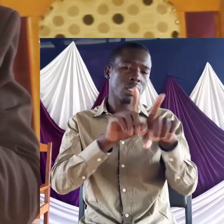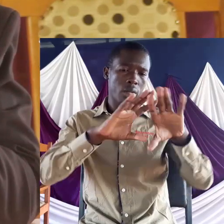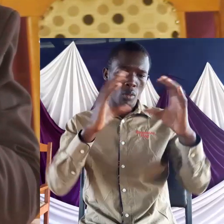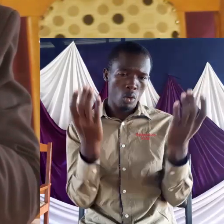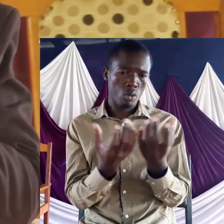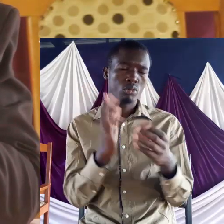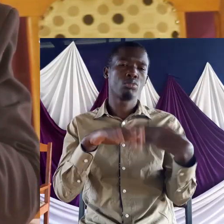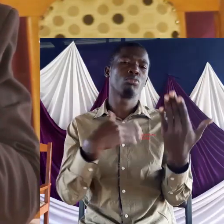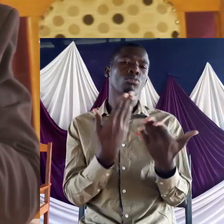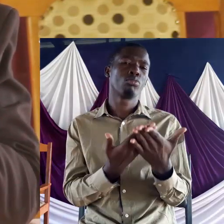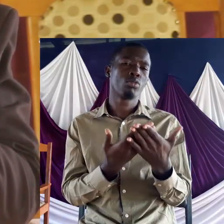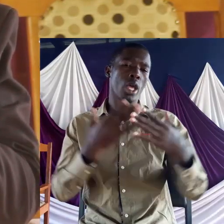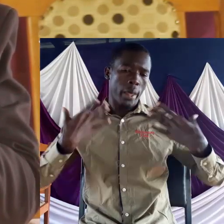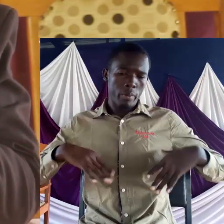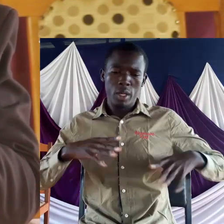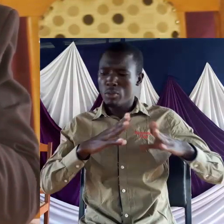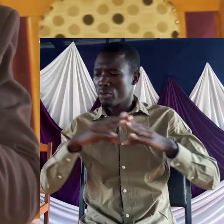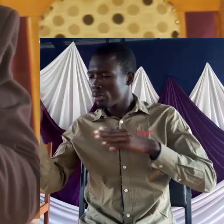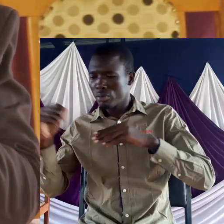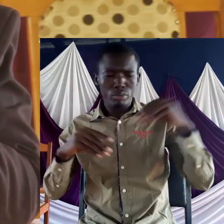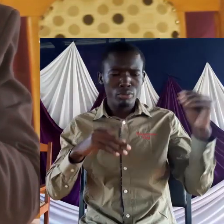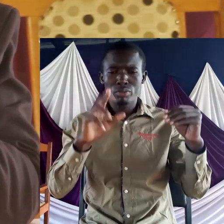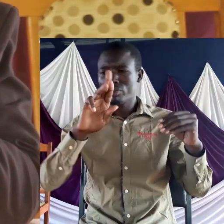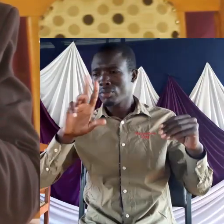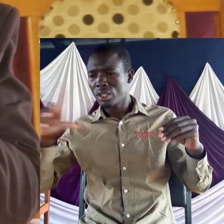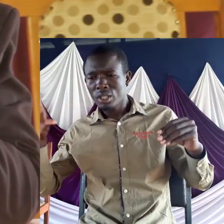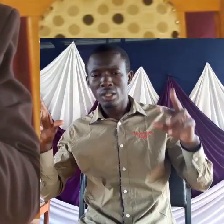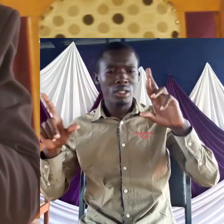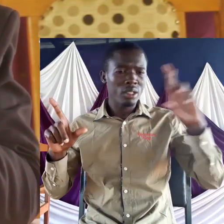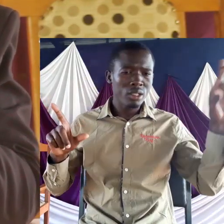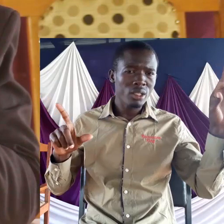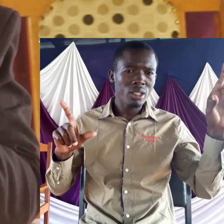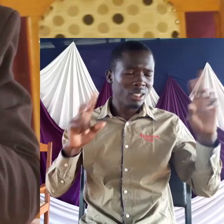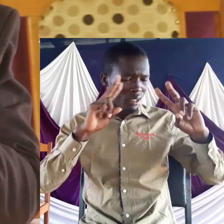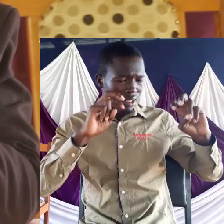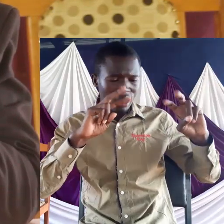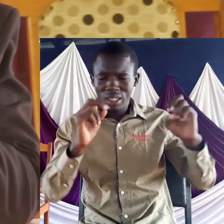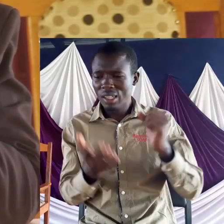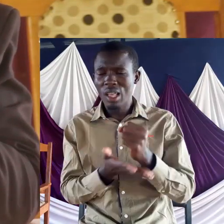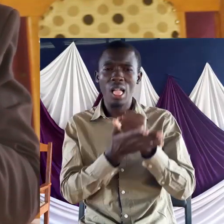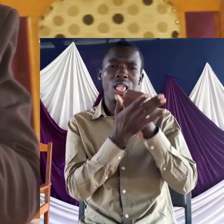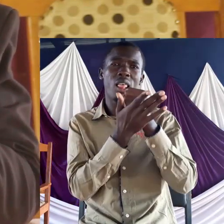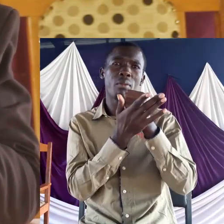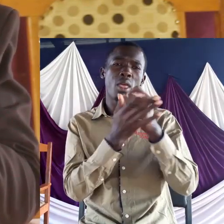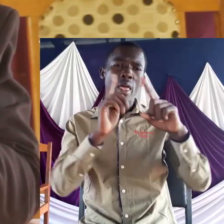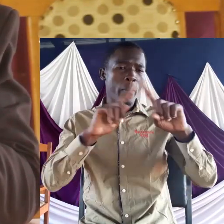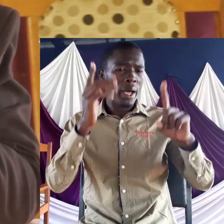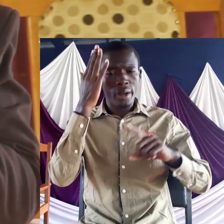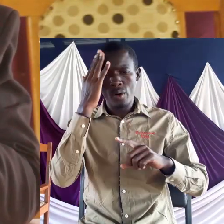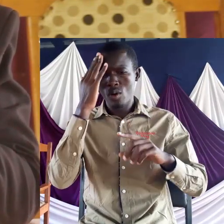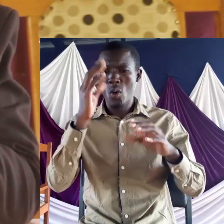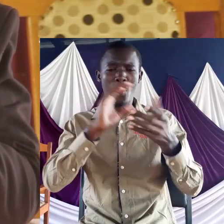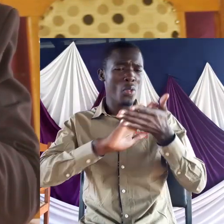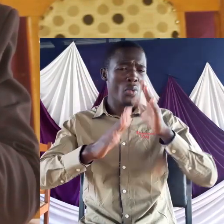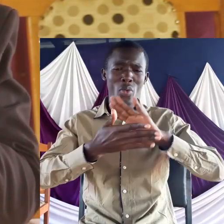world. People are moving left and right to look for a solution. But Lord, we know without